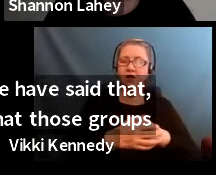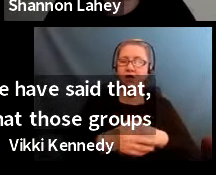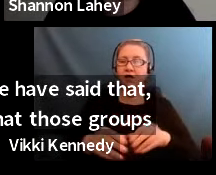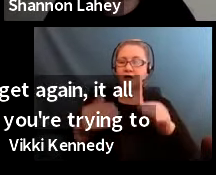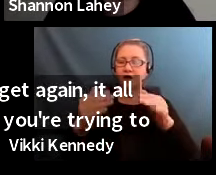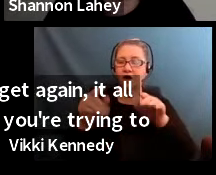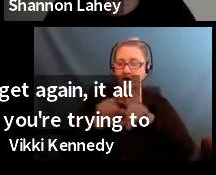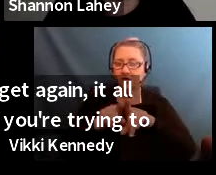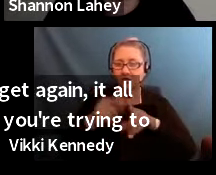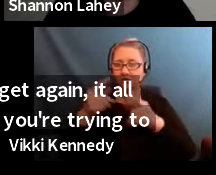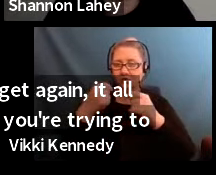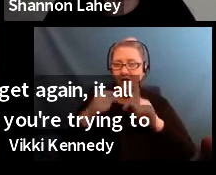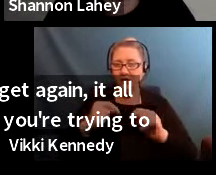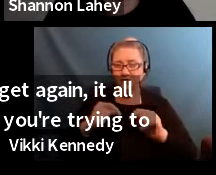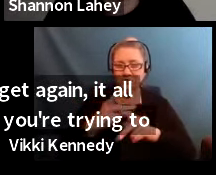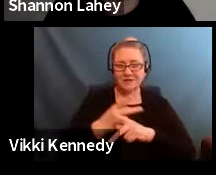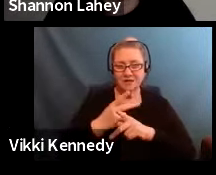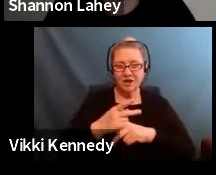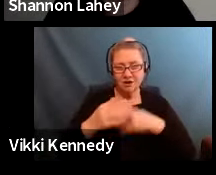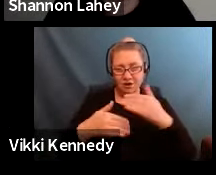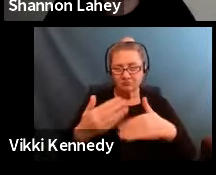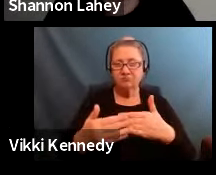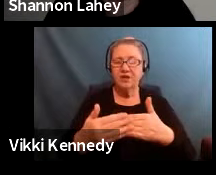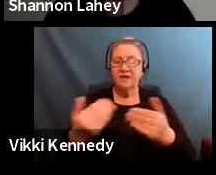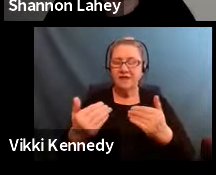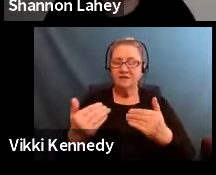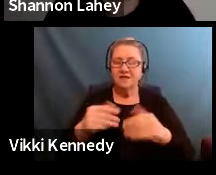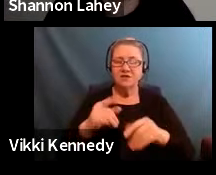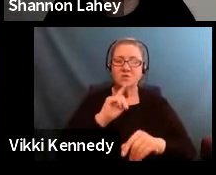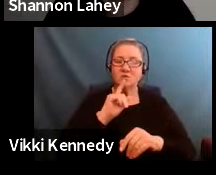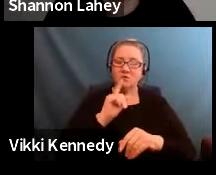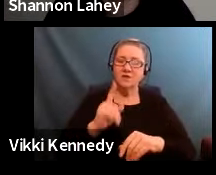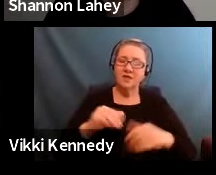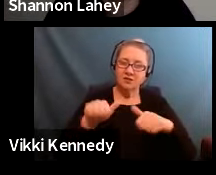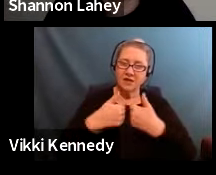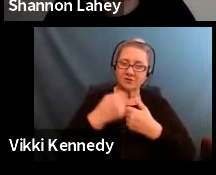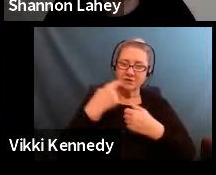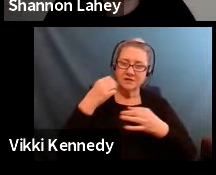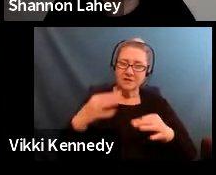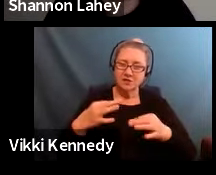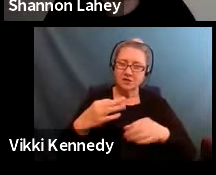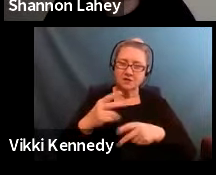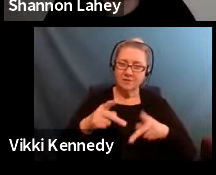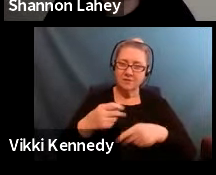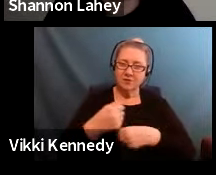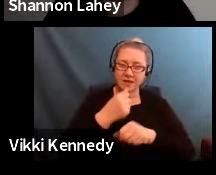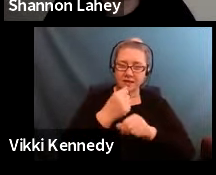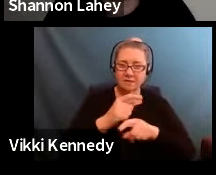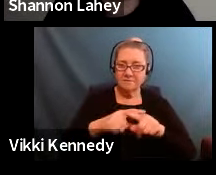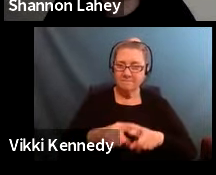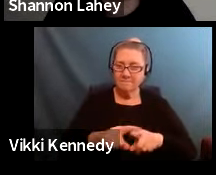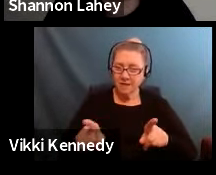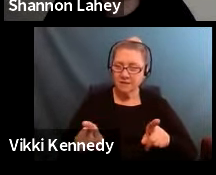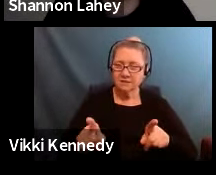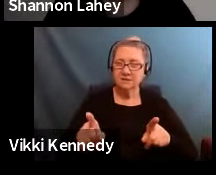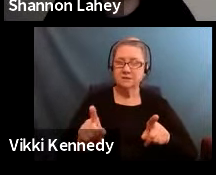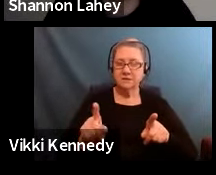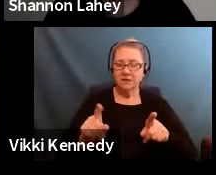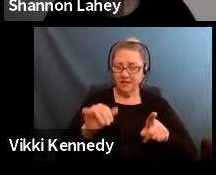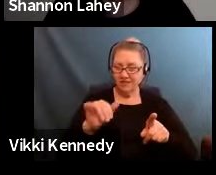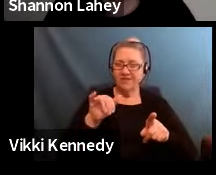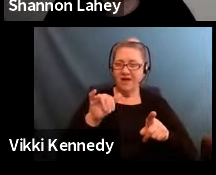to operationalize this is extremely difficult. And again, extremely challenging decisions that people are making. But again, that's where we